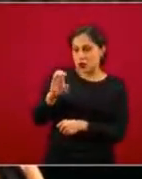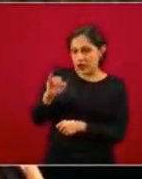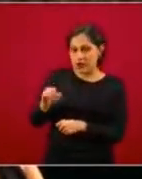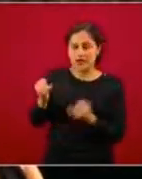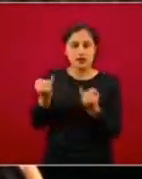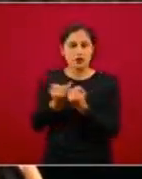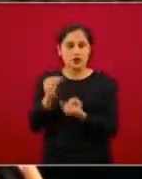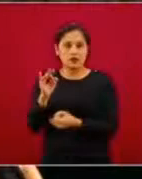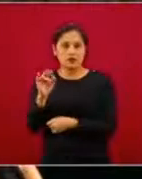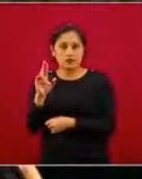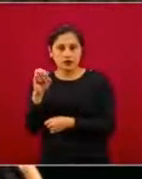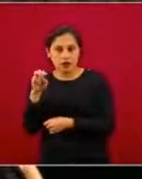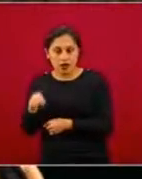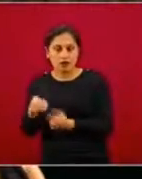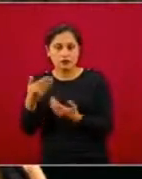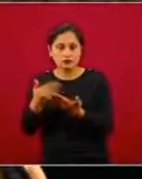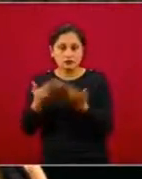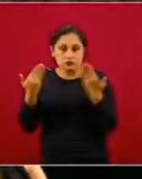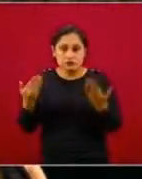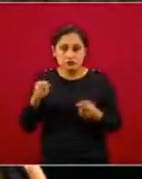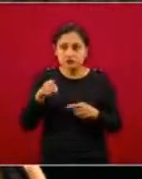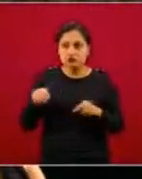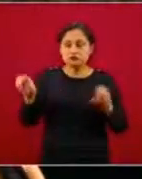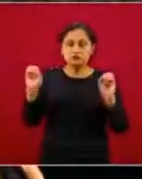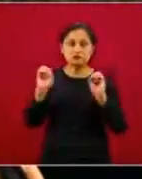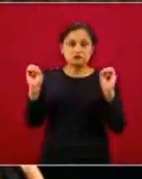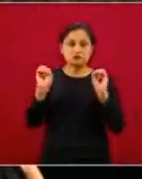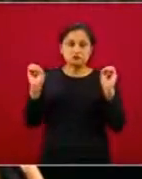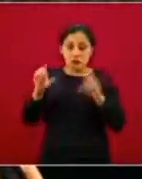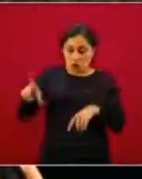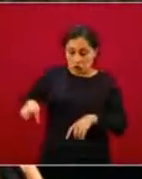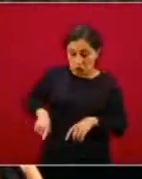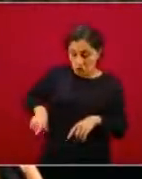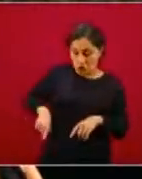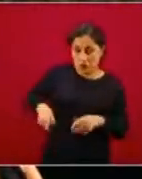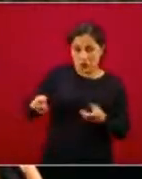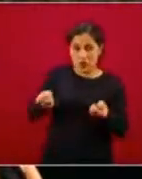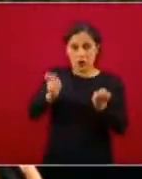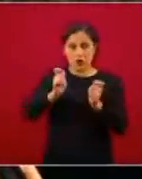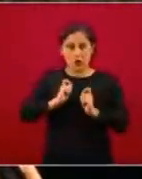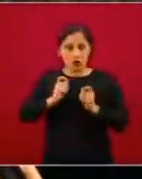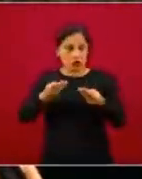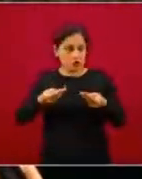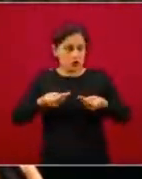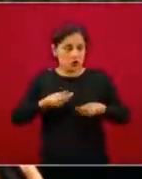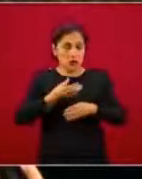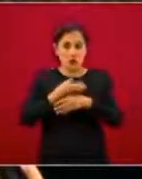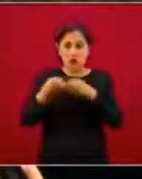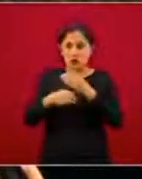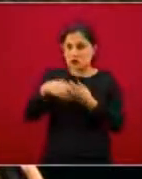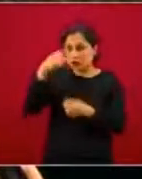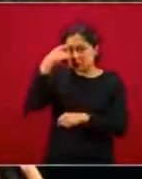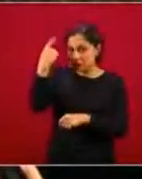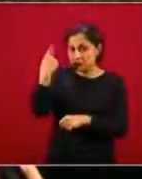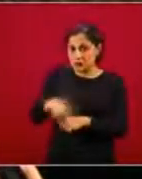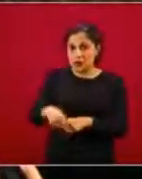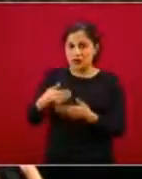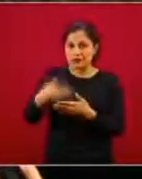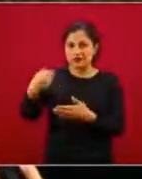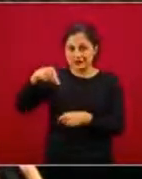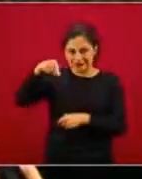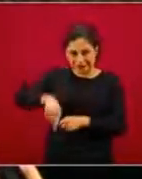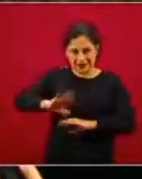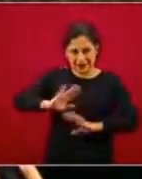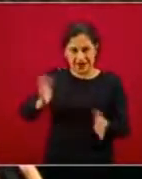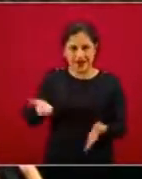They went to COE, they went to FOCAM, and now they're saying, no, the government's saying, no, we don't have the resources, according